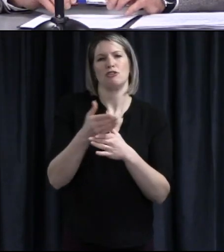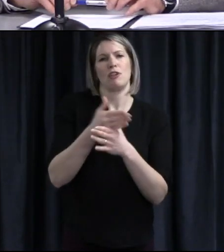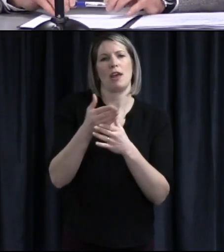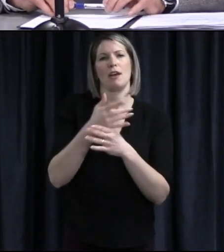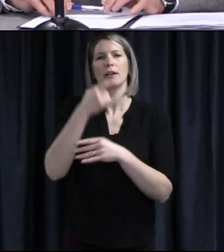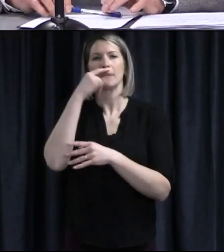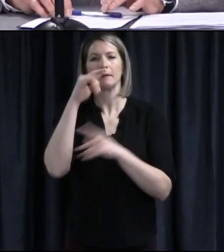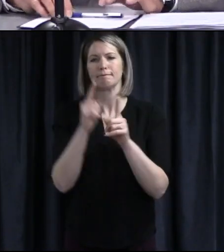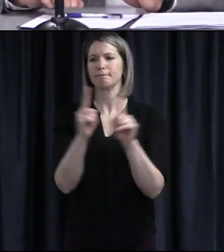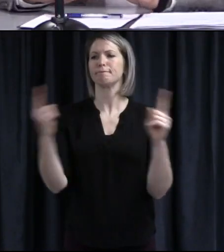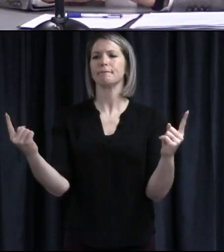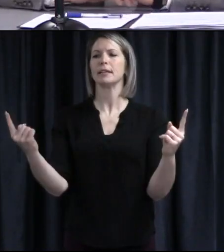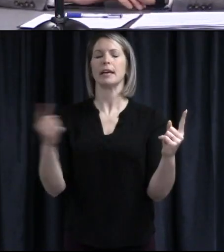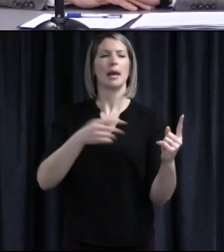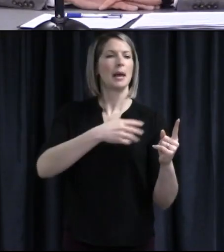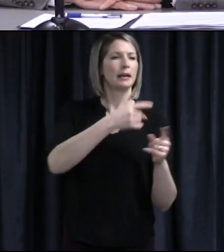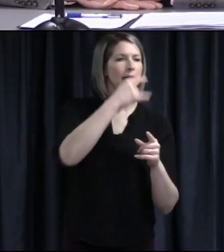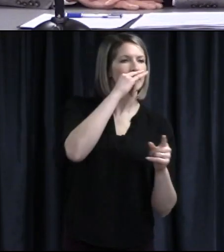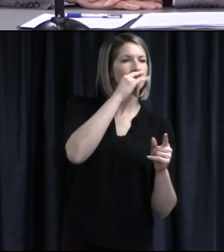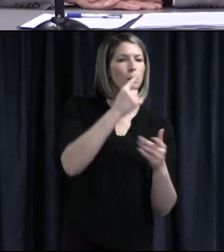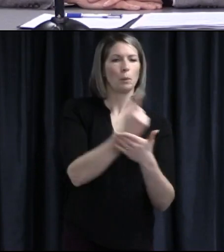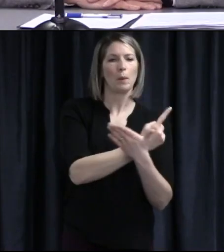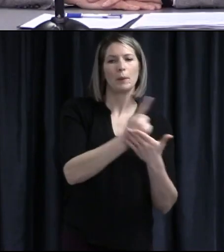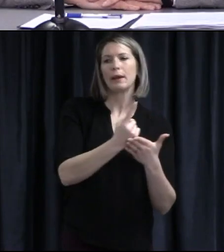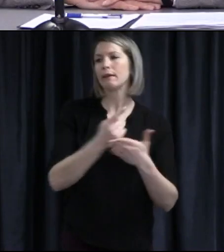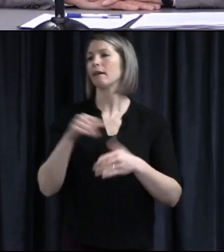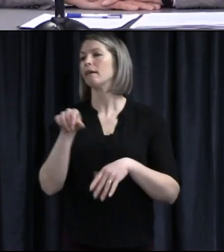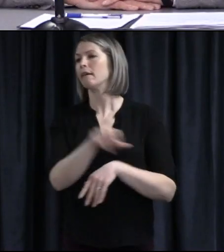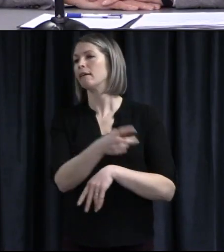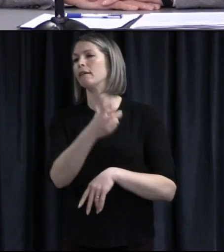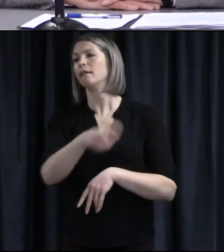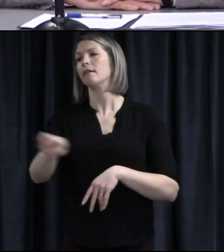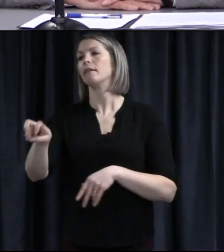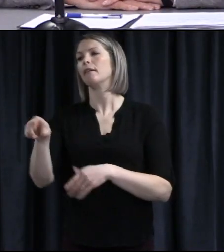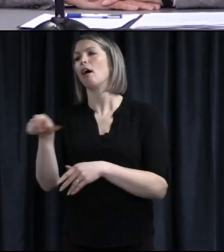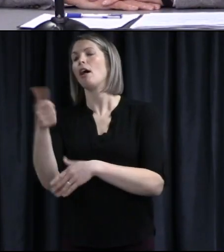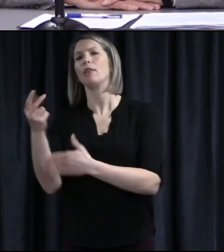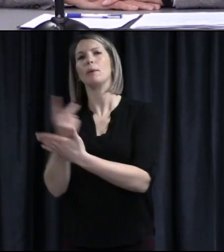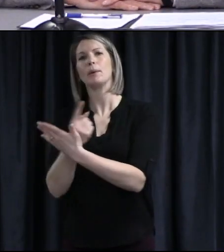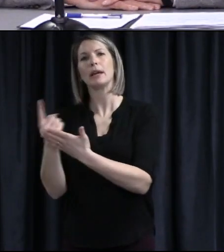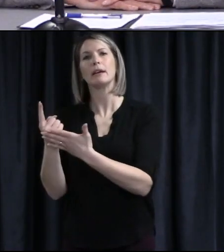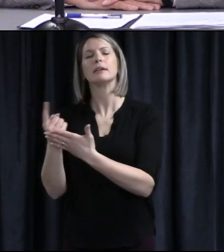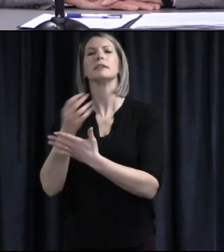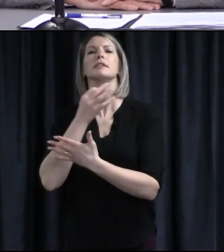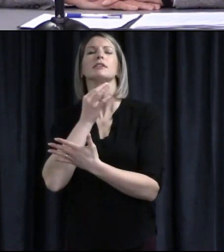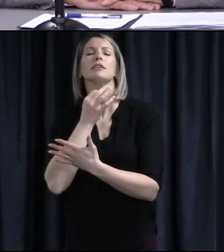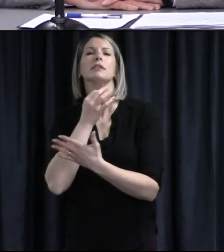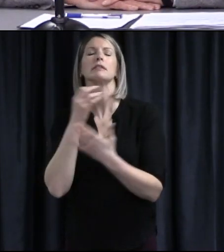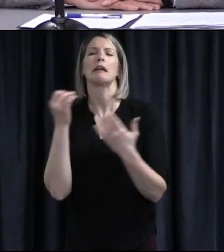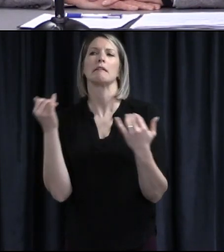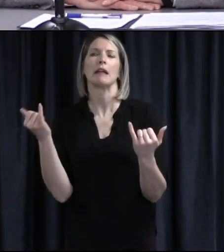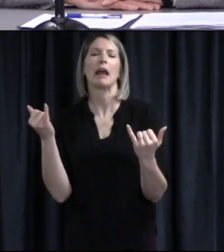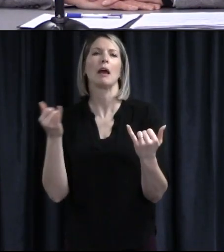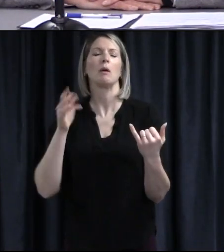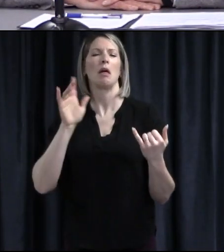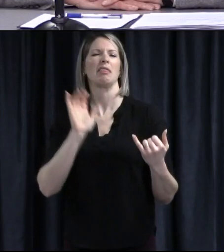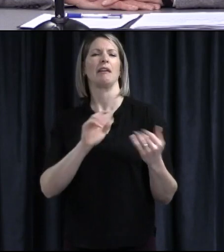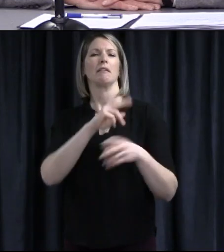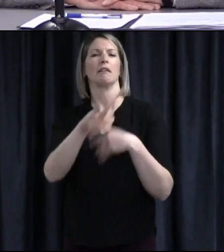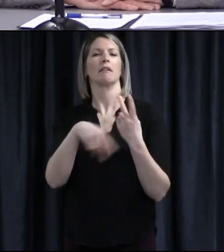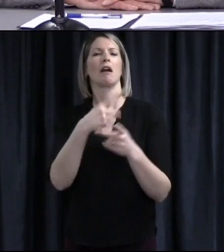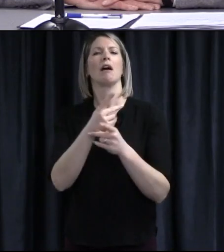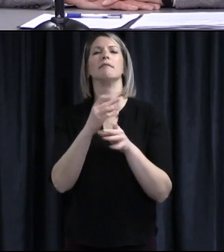words, dad has custody for, let's say, a week, and then mom gets custody for a week, and these children are moving from home to home, and their